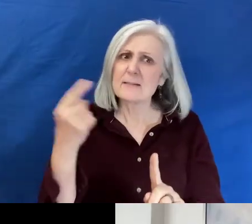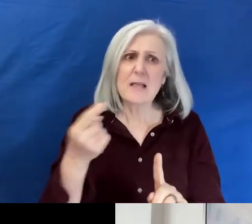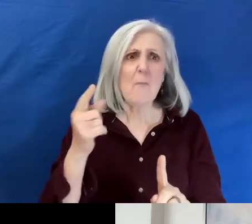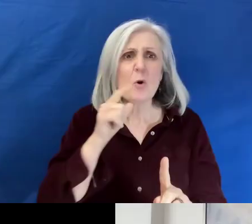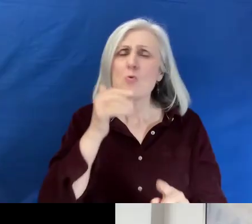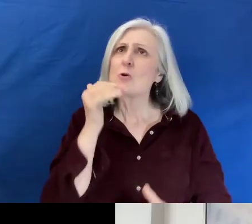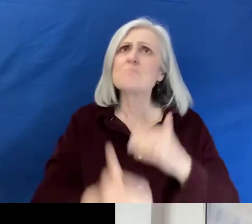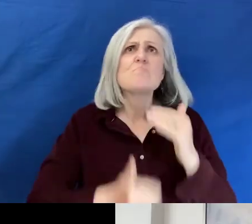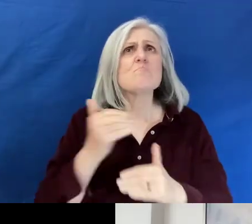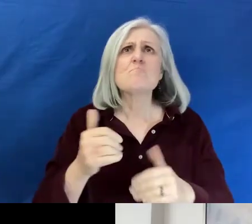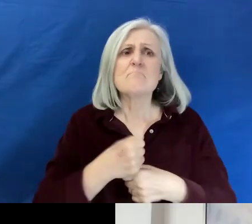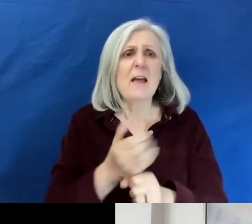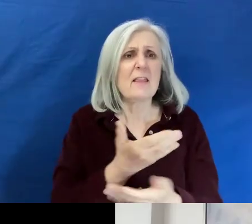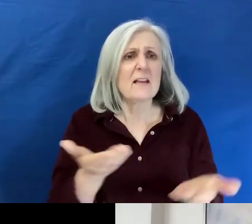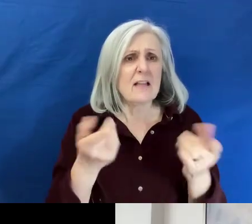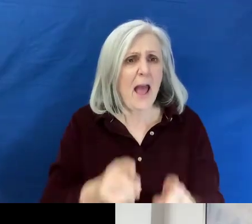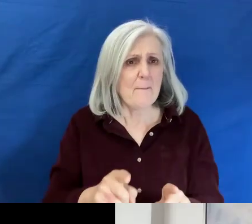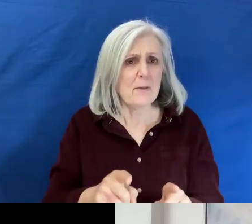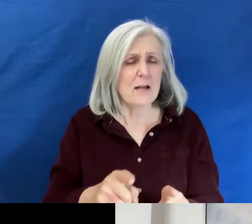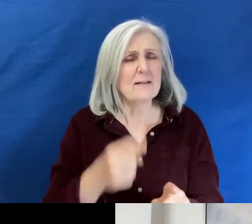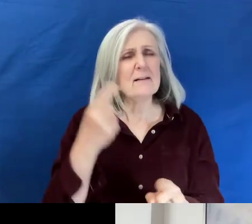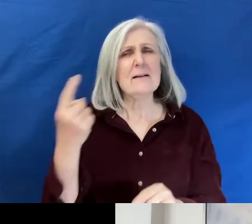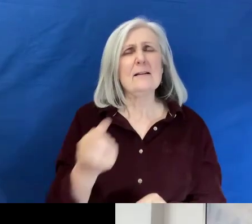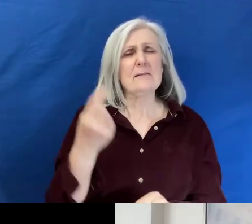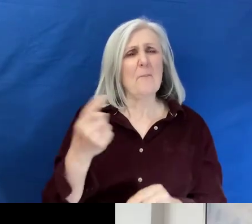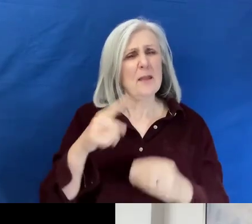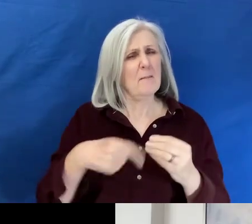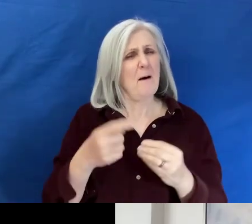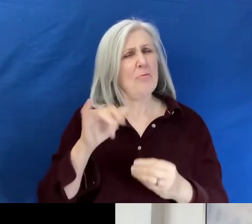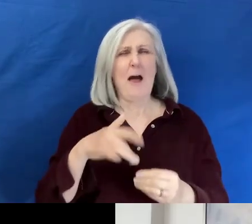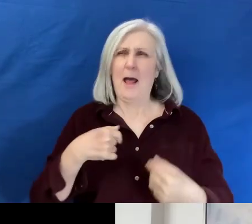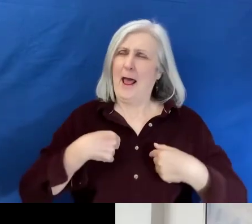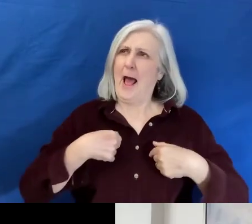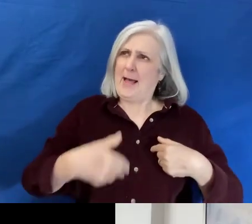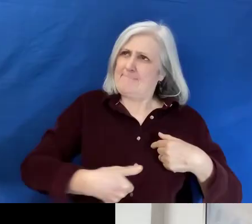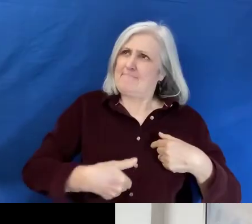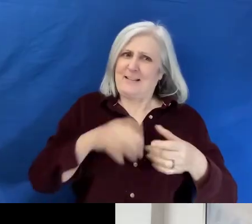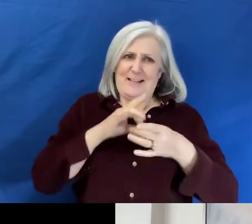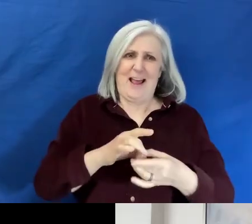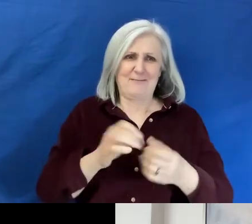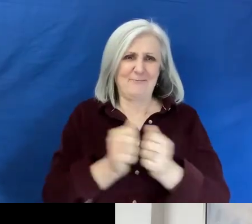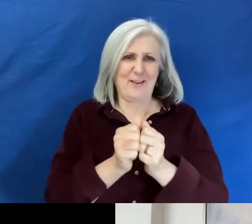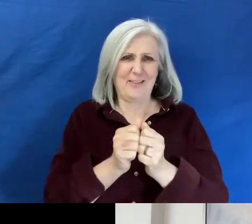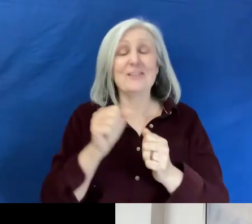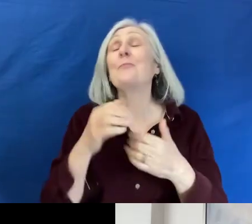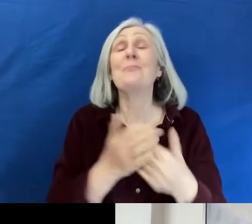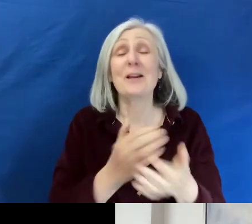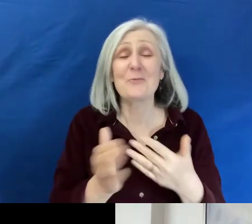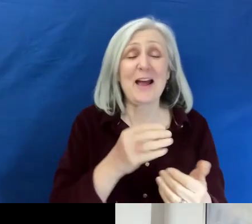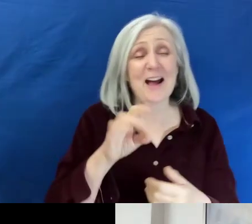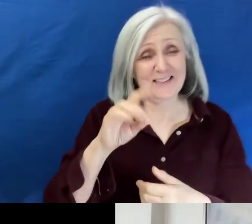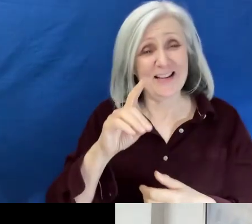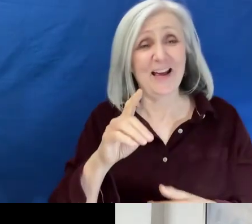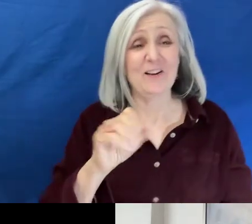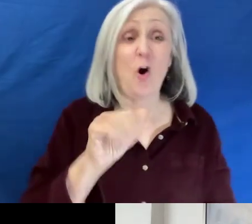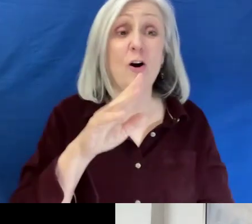for herself. There's something about that I could just like really connect with. So anyway, I did the audition,